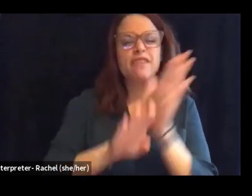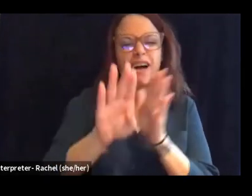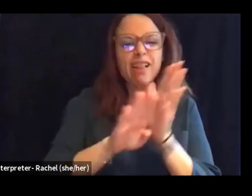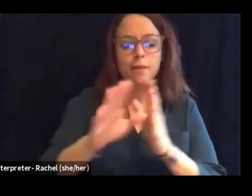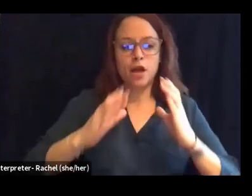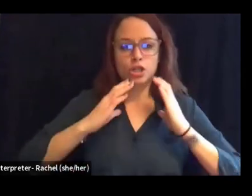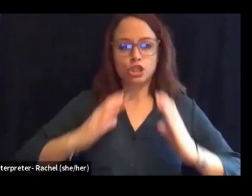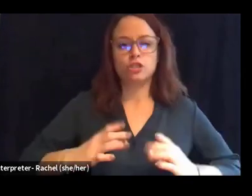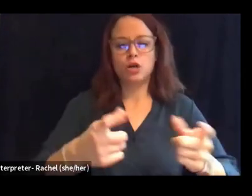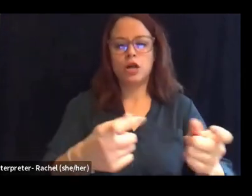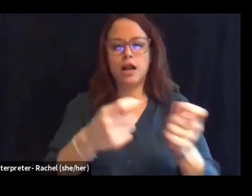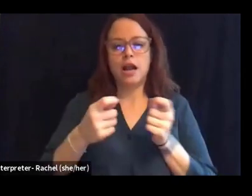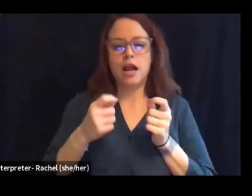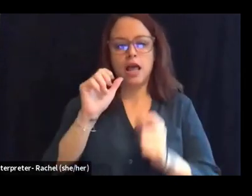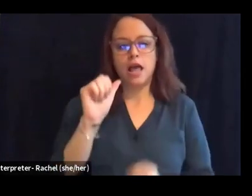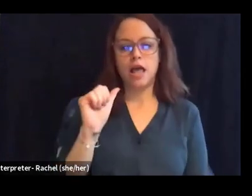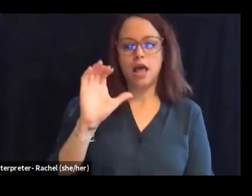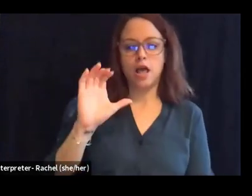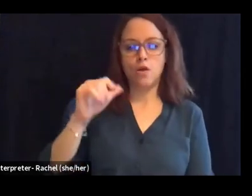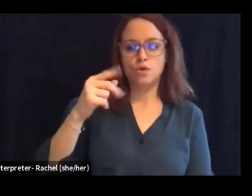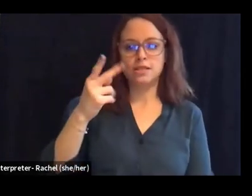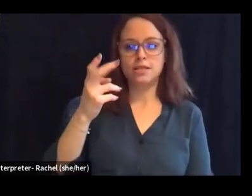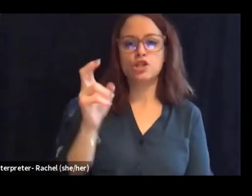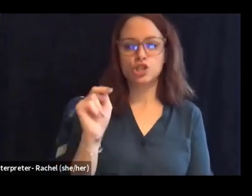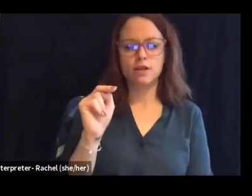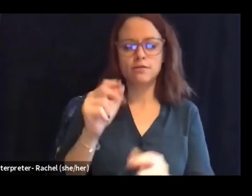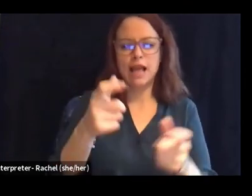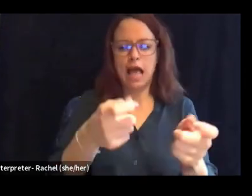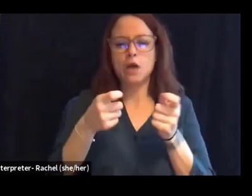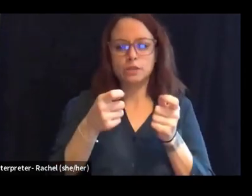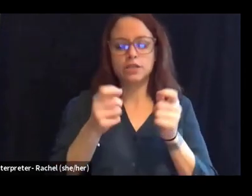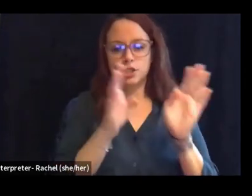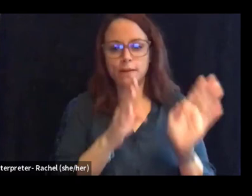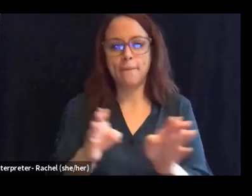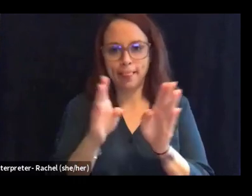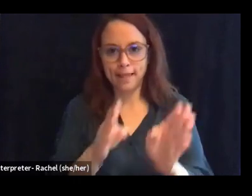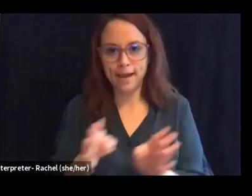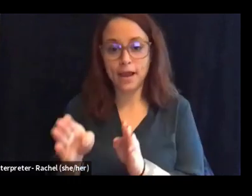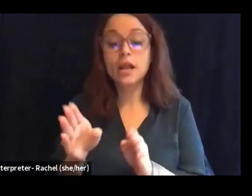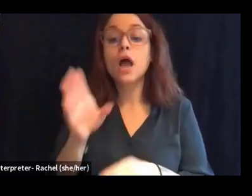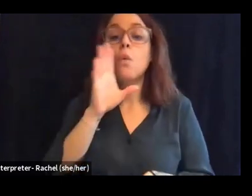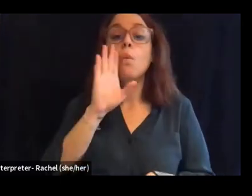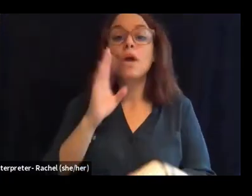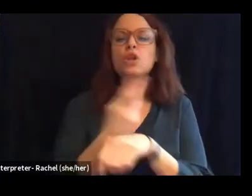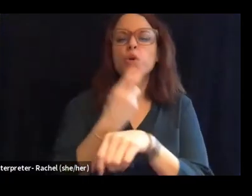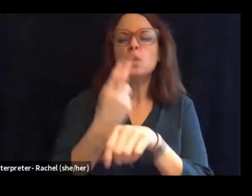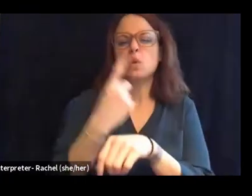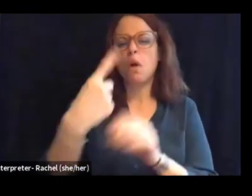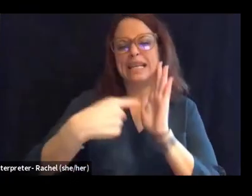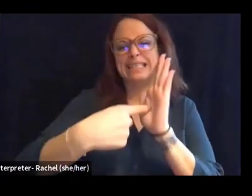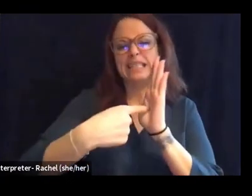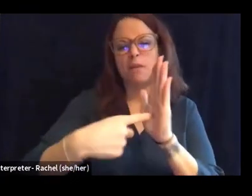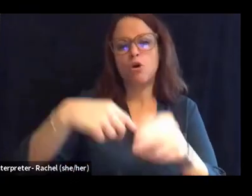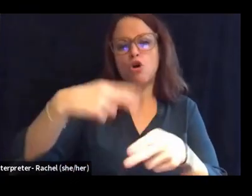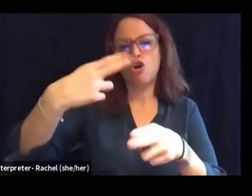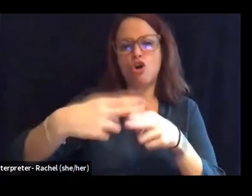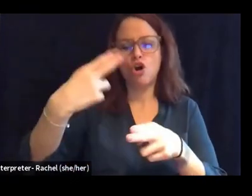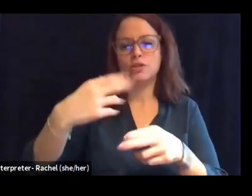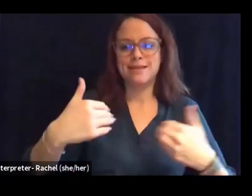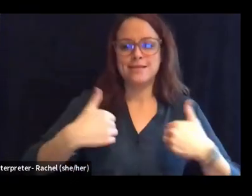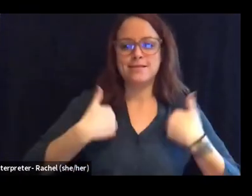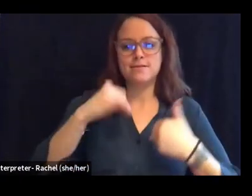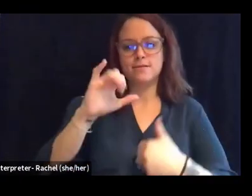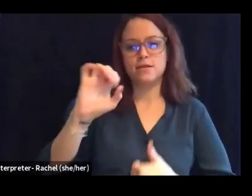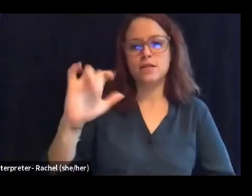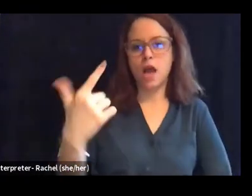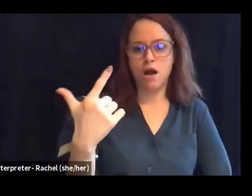use a small business, a fictitious small business called Yum Froyo. And I probably will babble that a couple